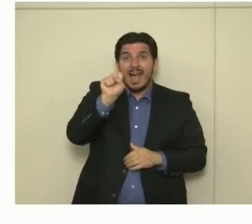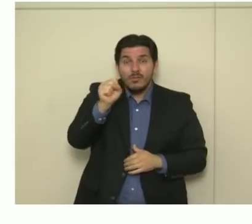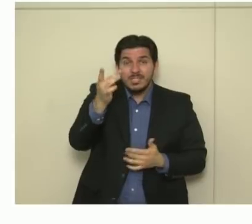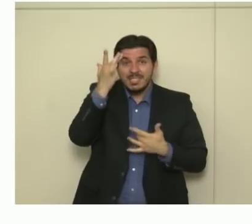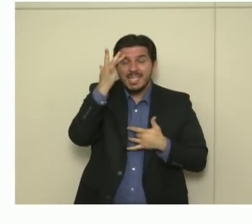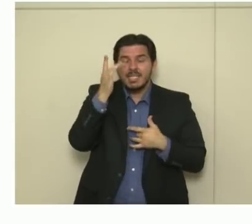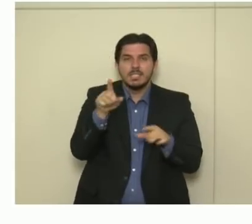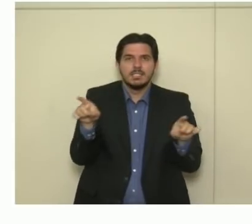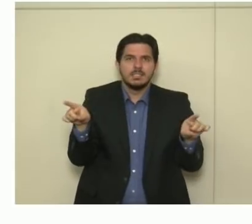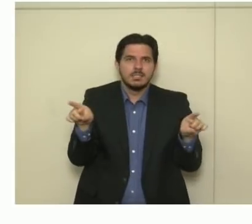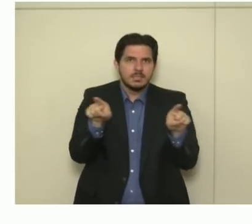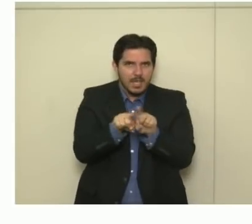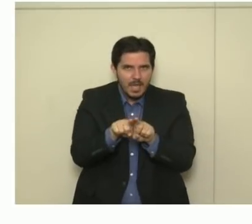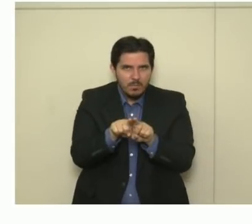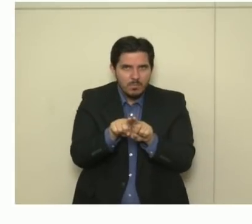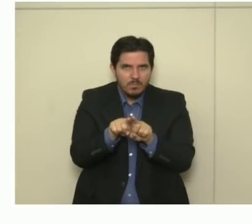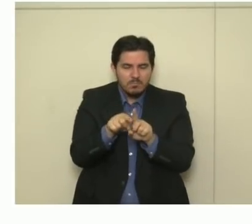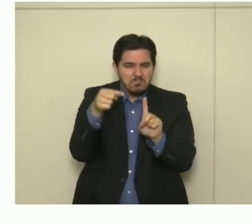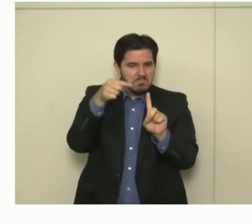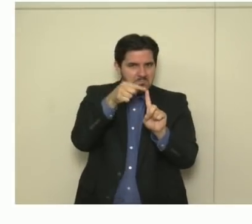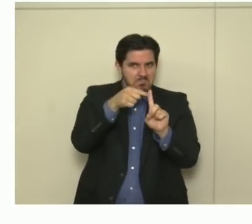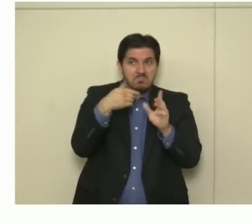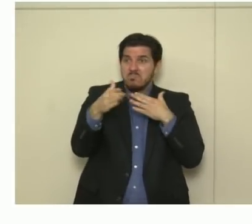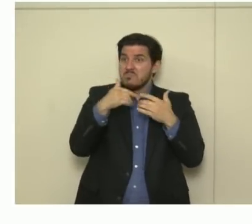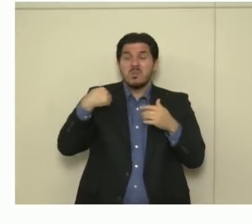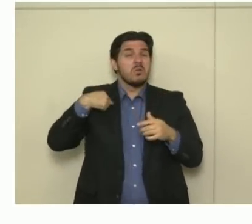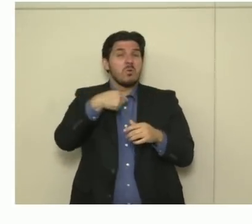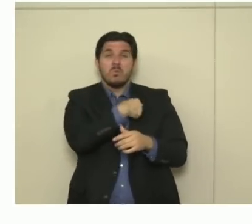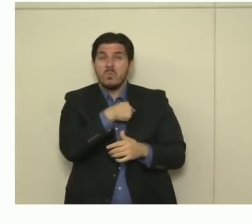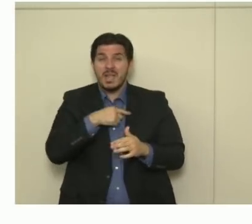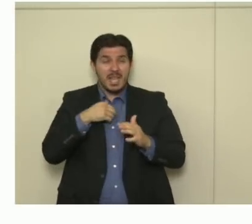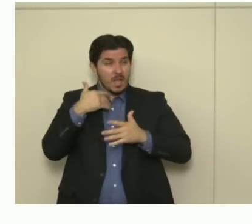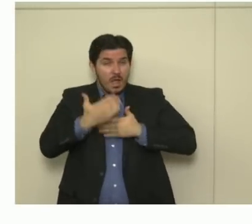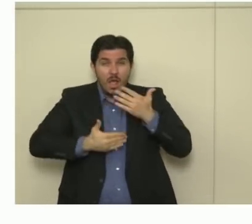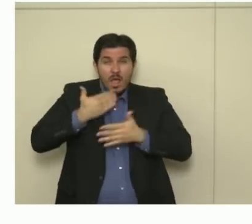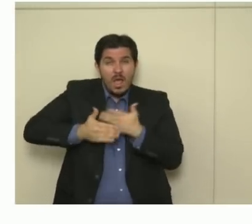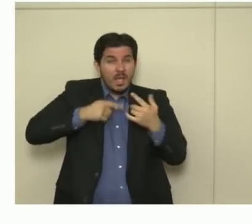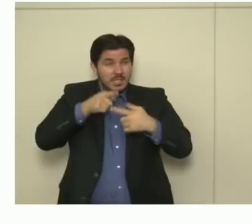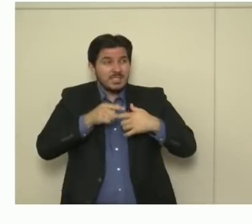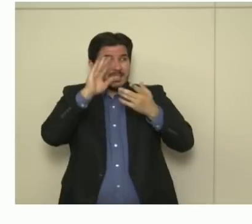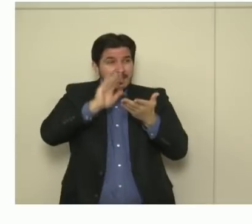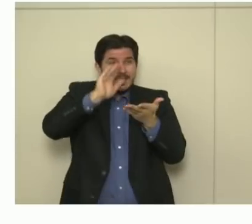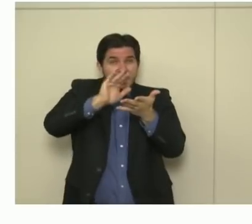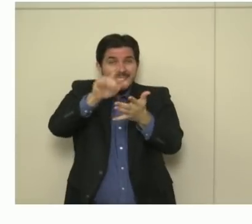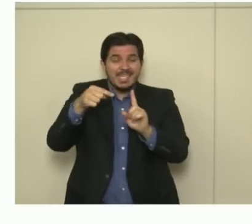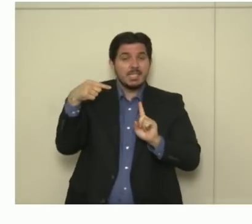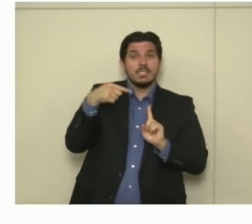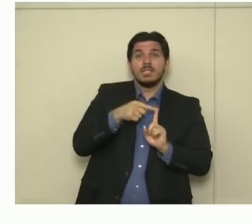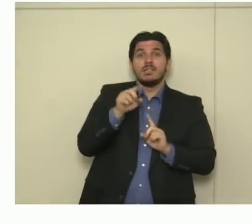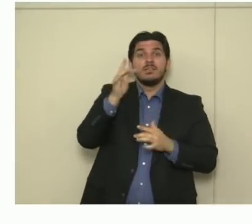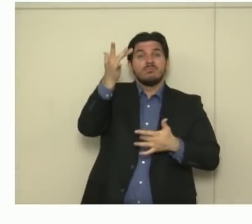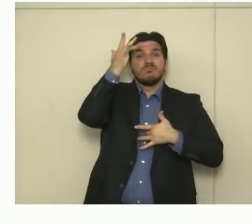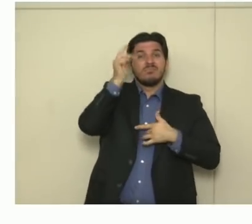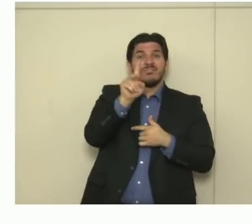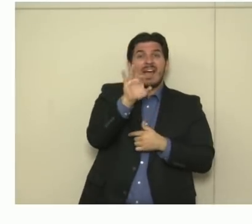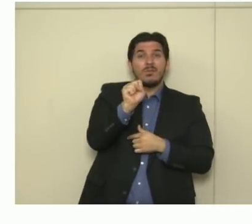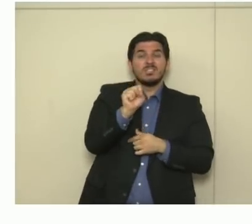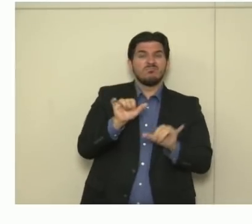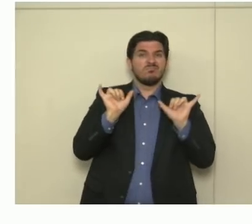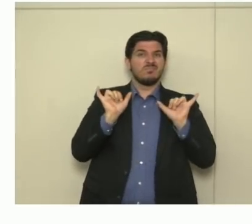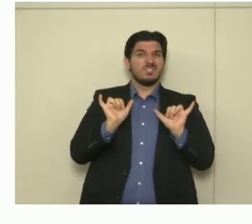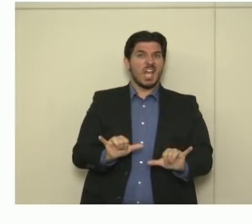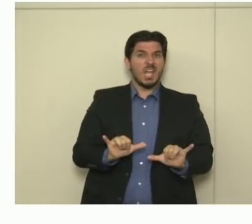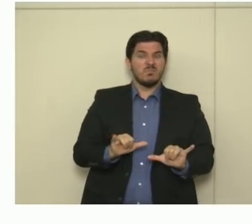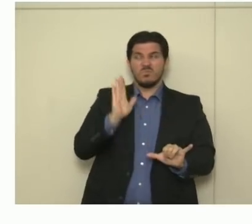same. It's ready to infect anybody who puts themselves in a position where they can get infected. And we really